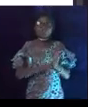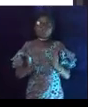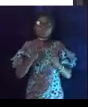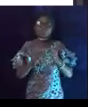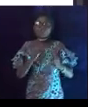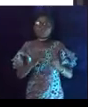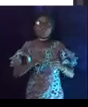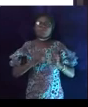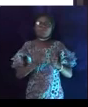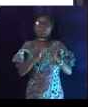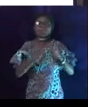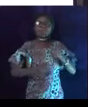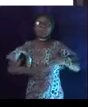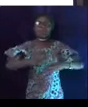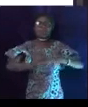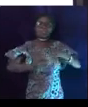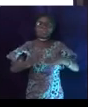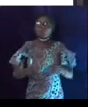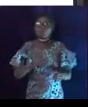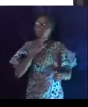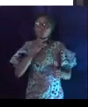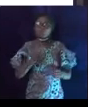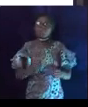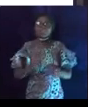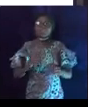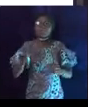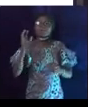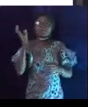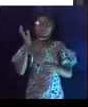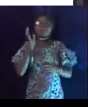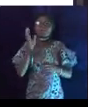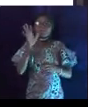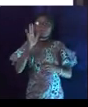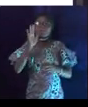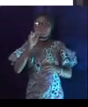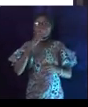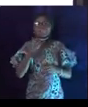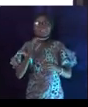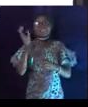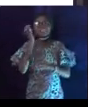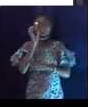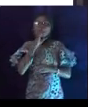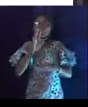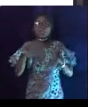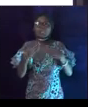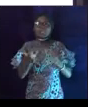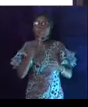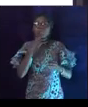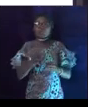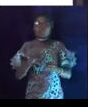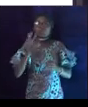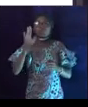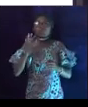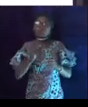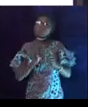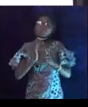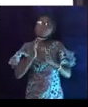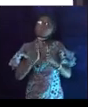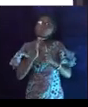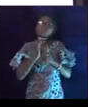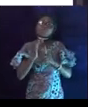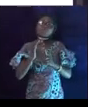answer would not be correct. What is that number? Did I hear you say 32? Then you're right, my friend. So let's see